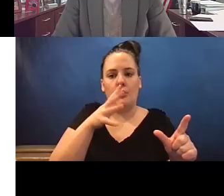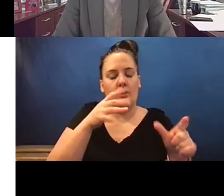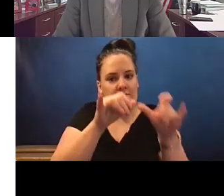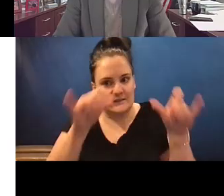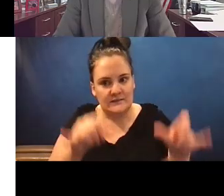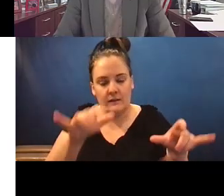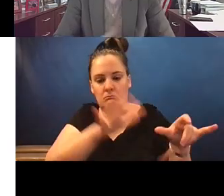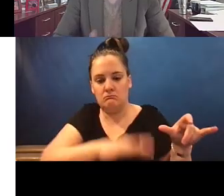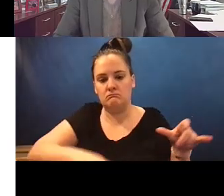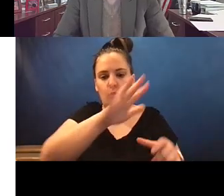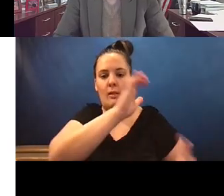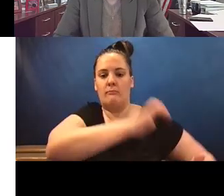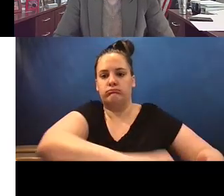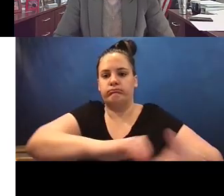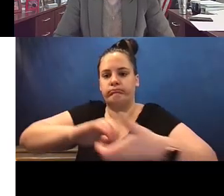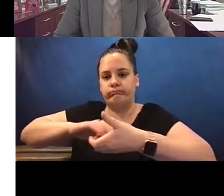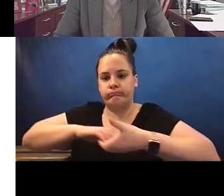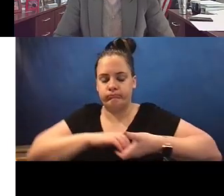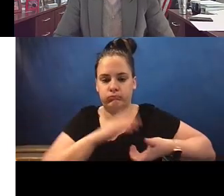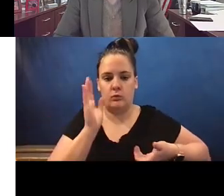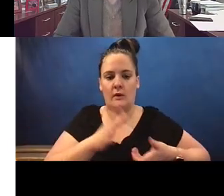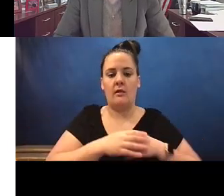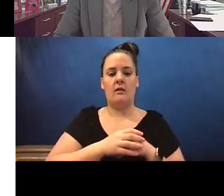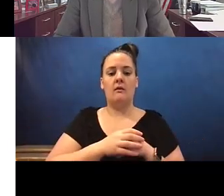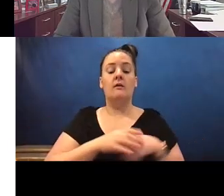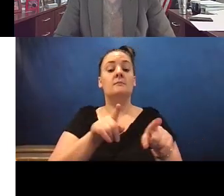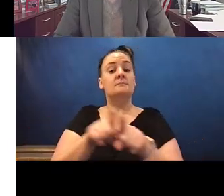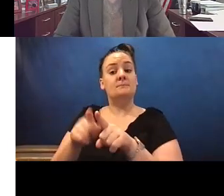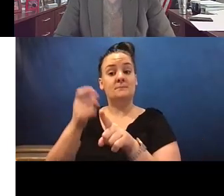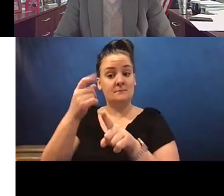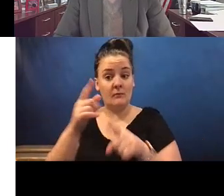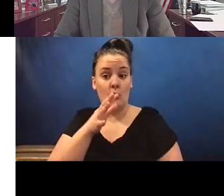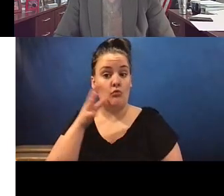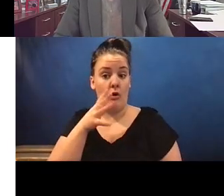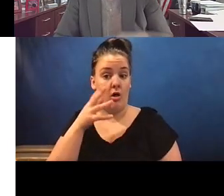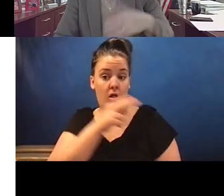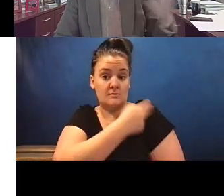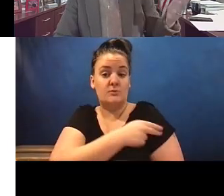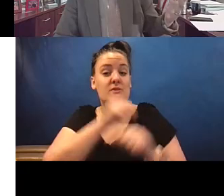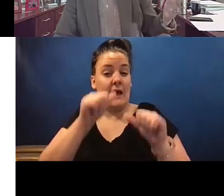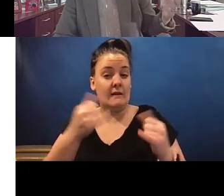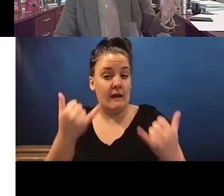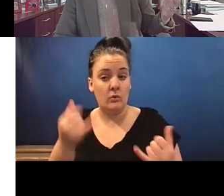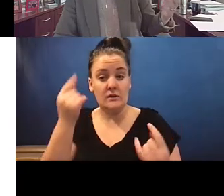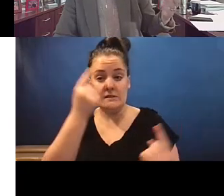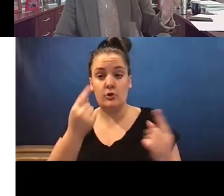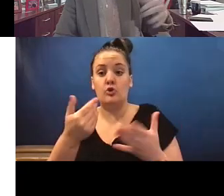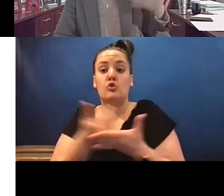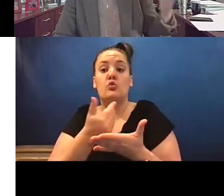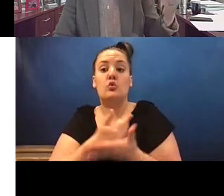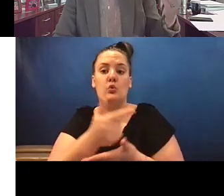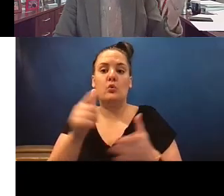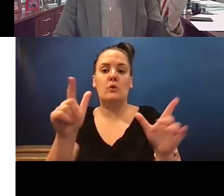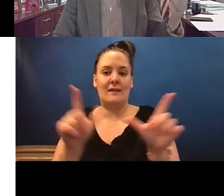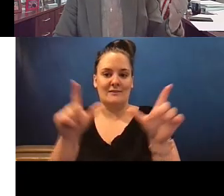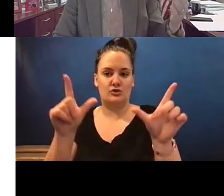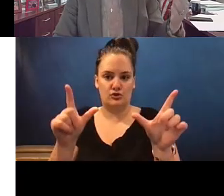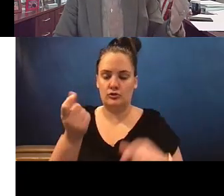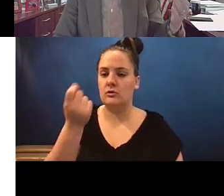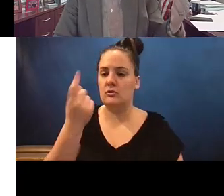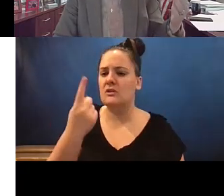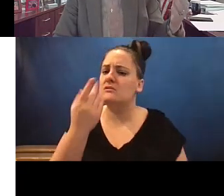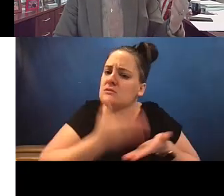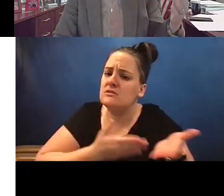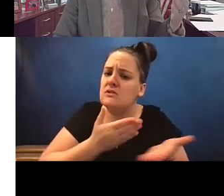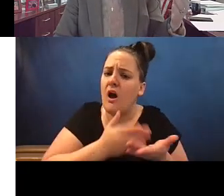have opportunities, can rural hospitals consider new licensure? So we have many rural hospitals only have 3